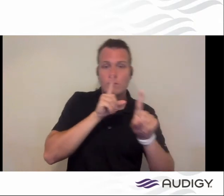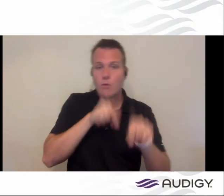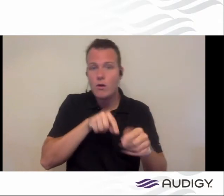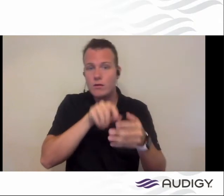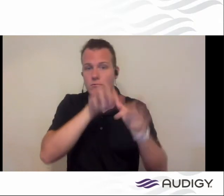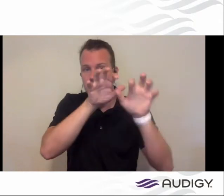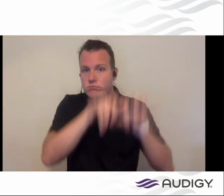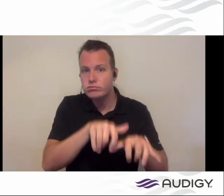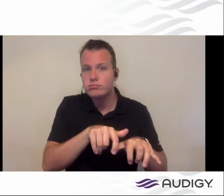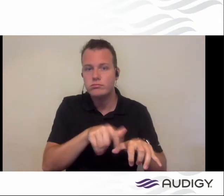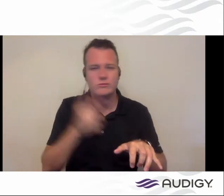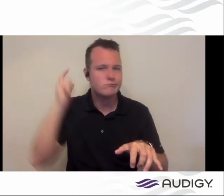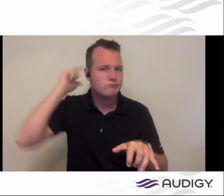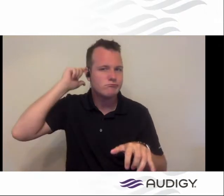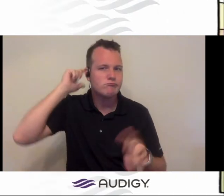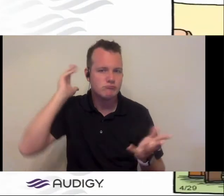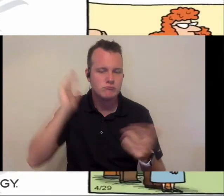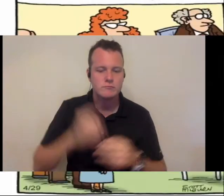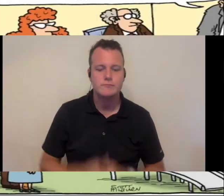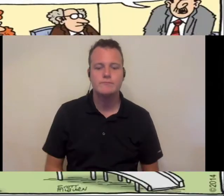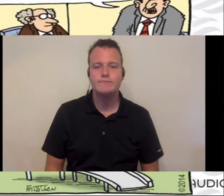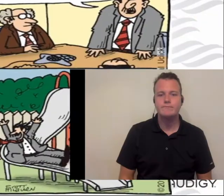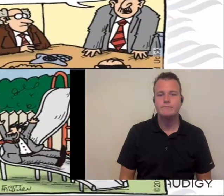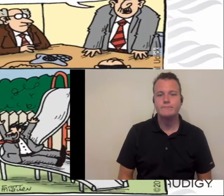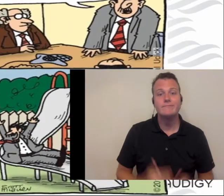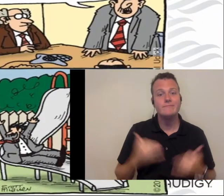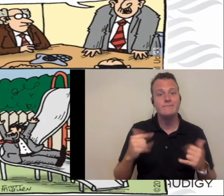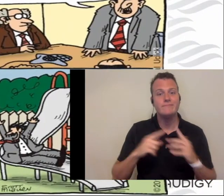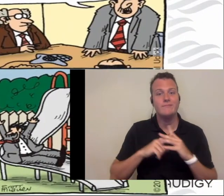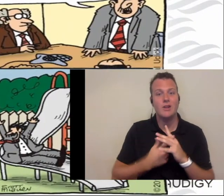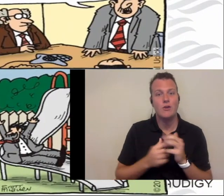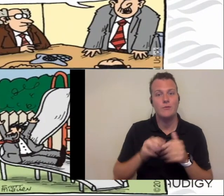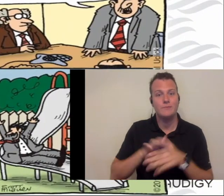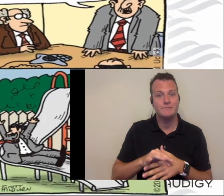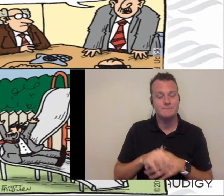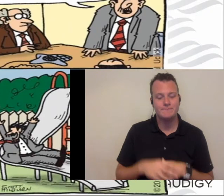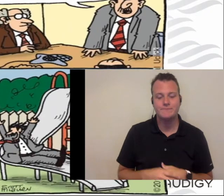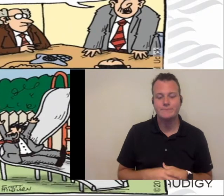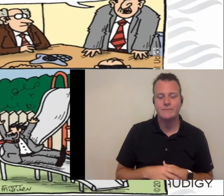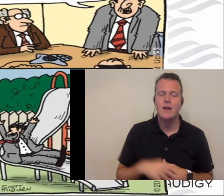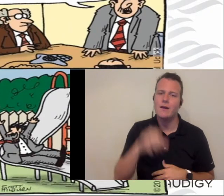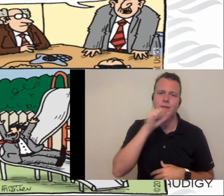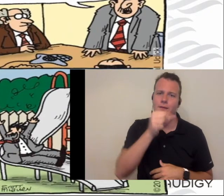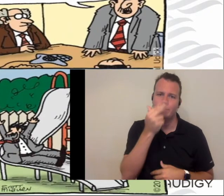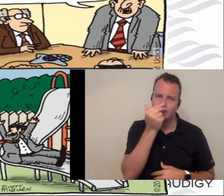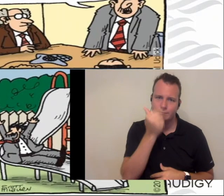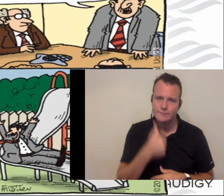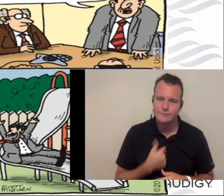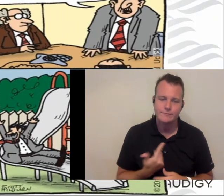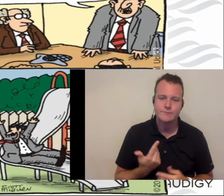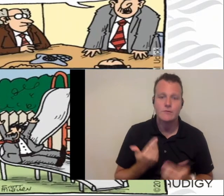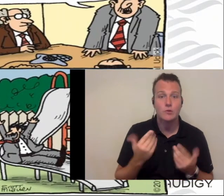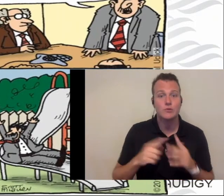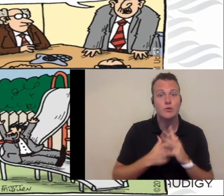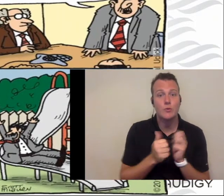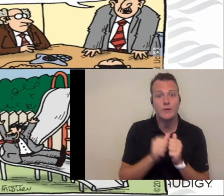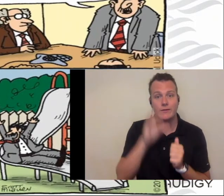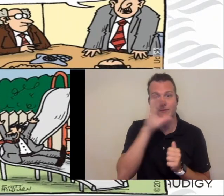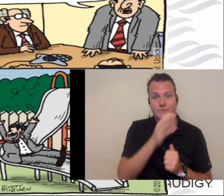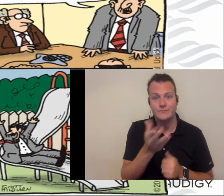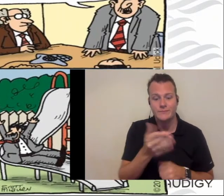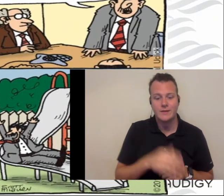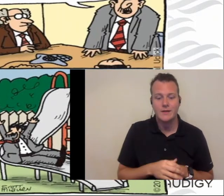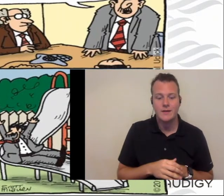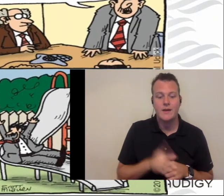that. So with that, we'll get into the meat of things. I love humor, so let's start with a little, and